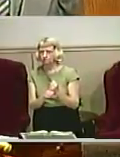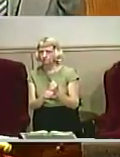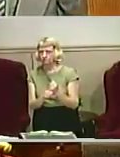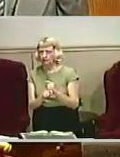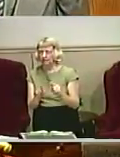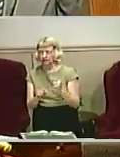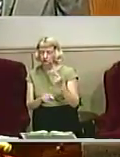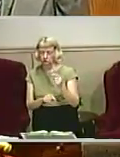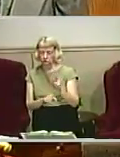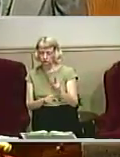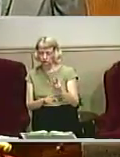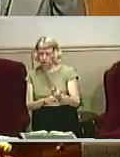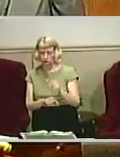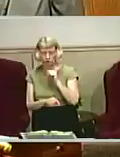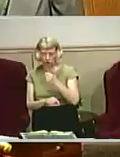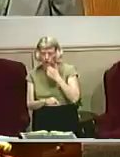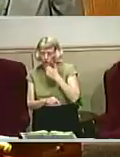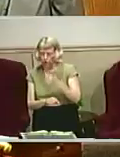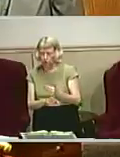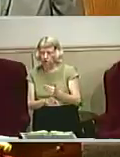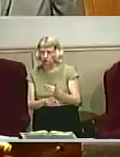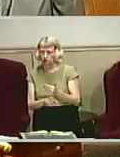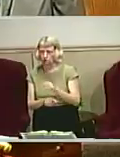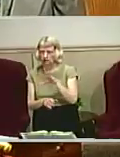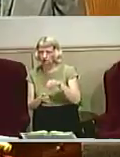But two-thirds is not good when we're talking to God.